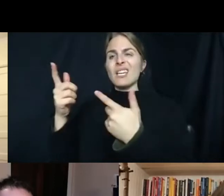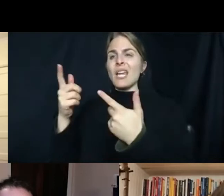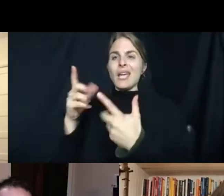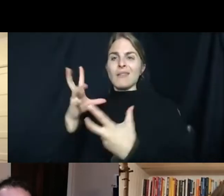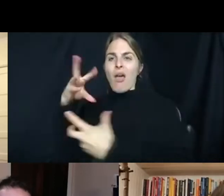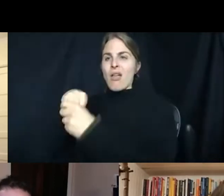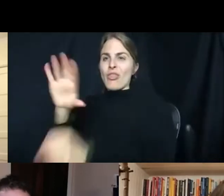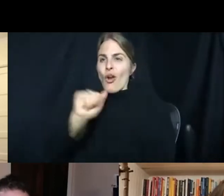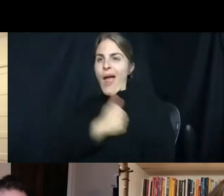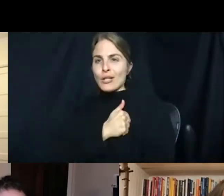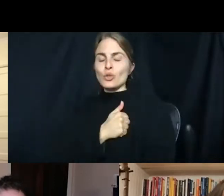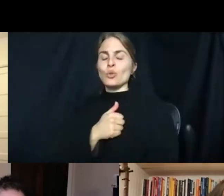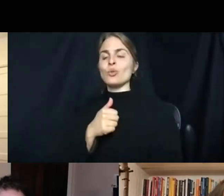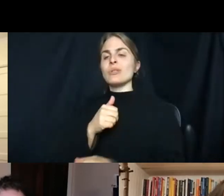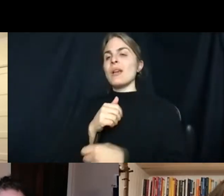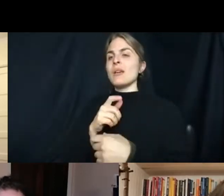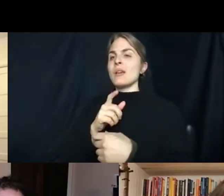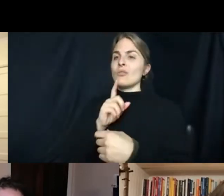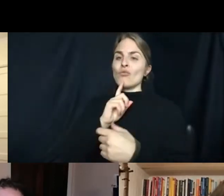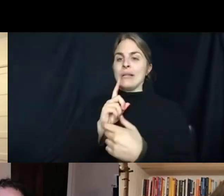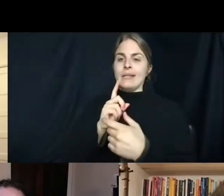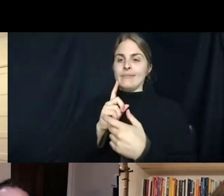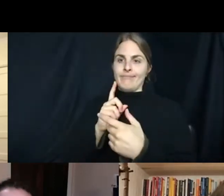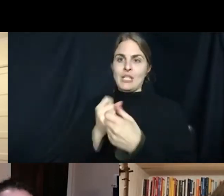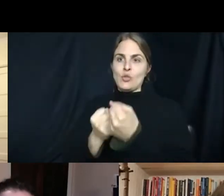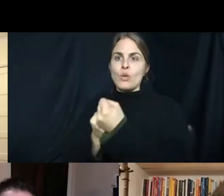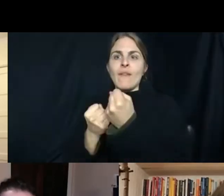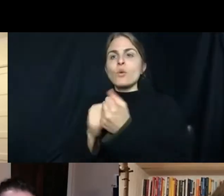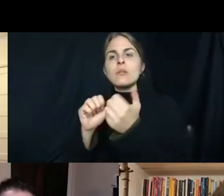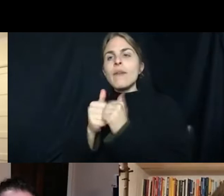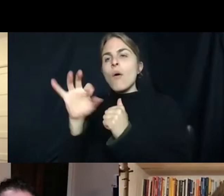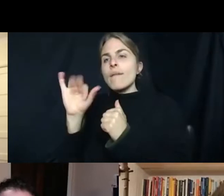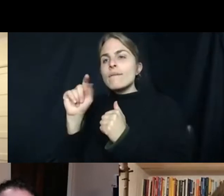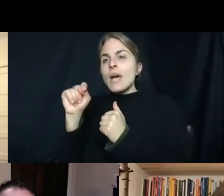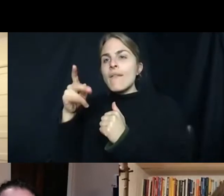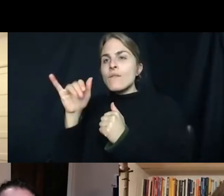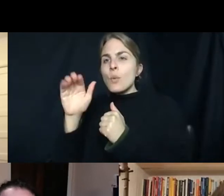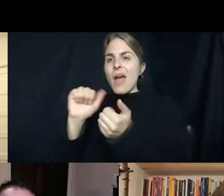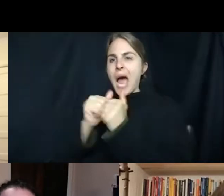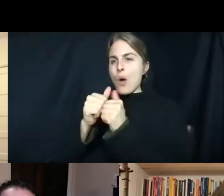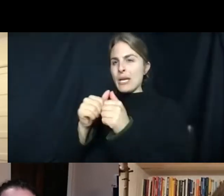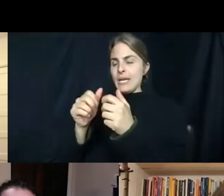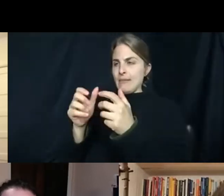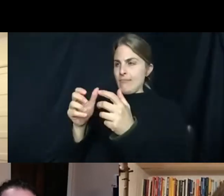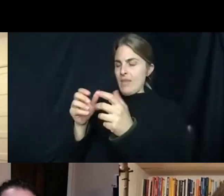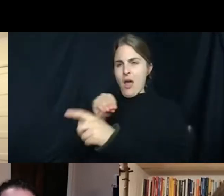reinforced by the way that fat phobia has shaped which bodies are seen as sick and which bodies